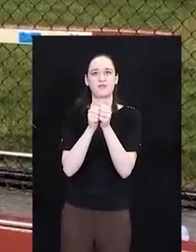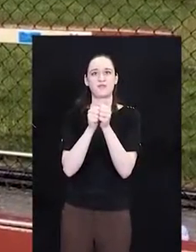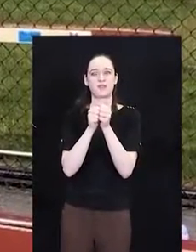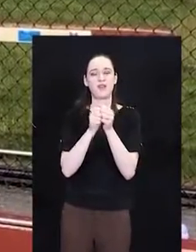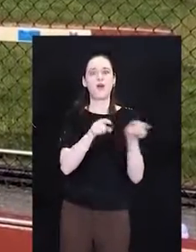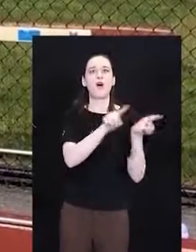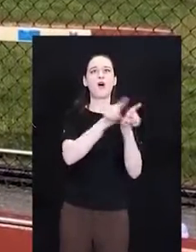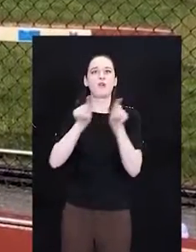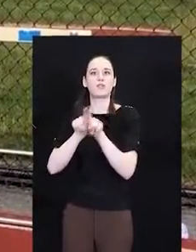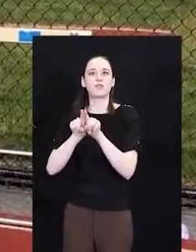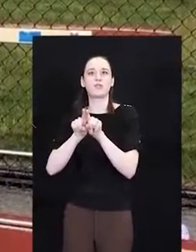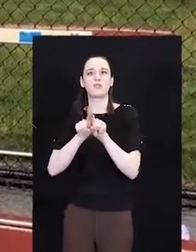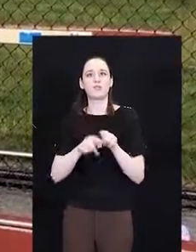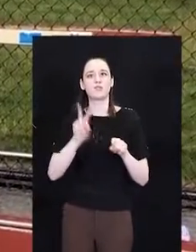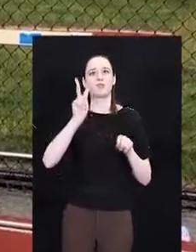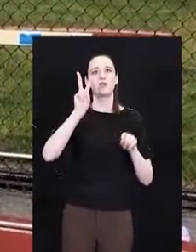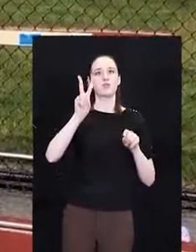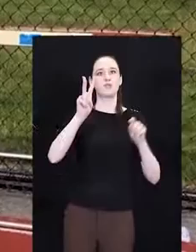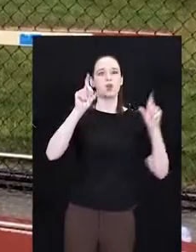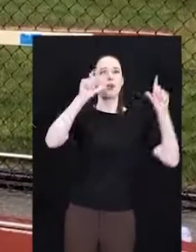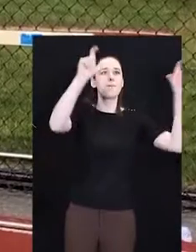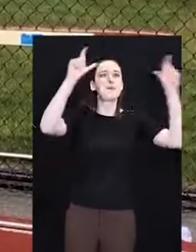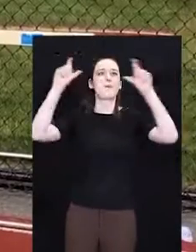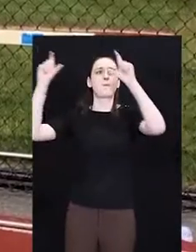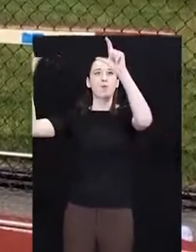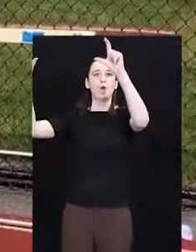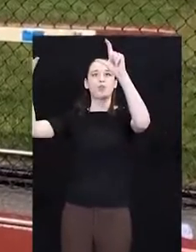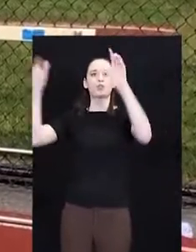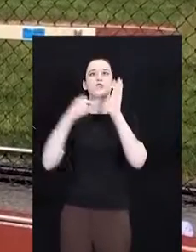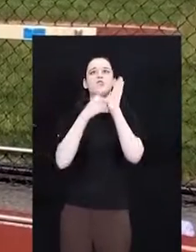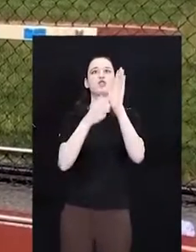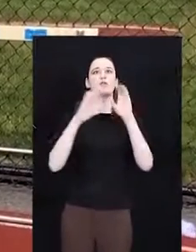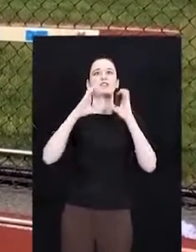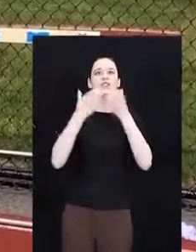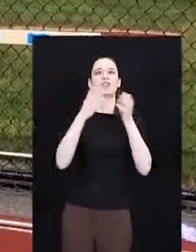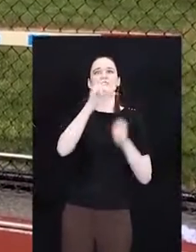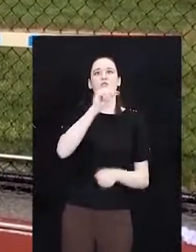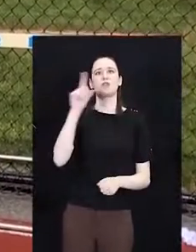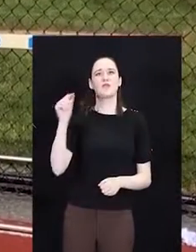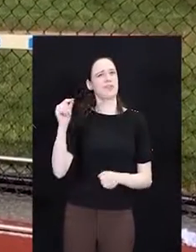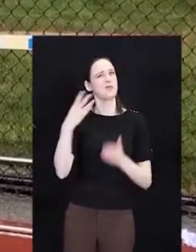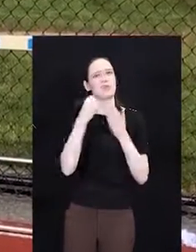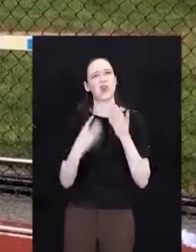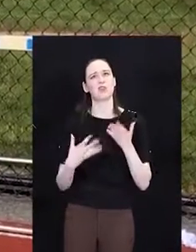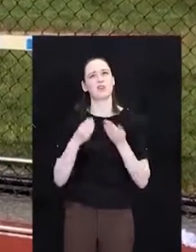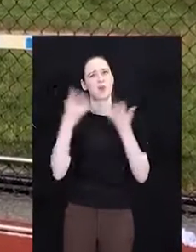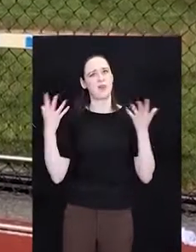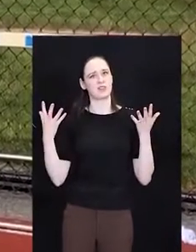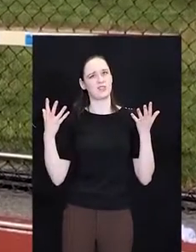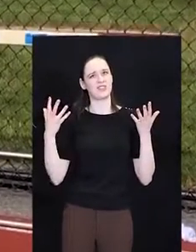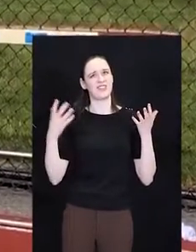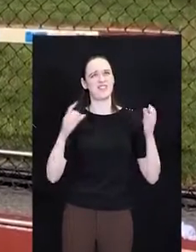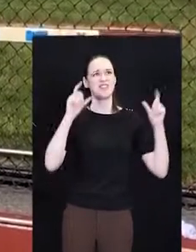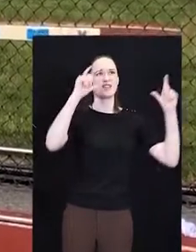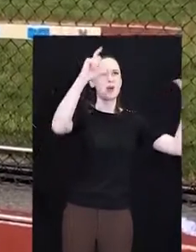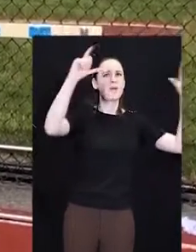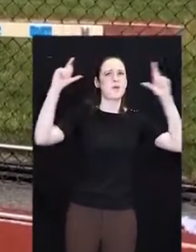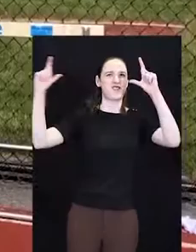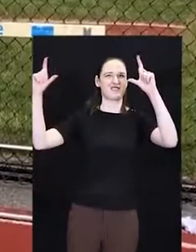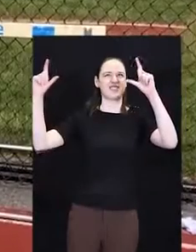In addition to the pergola, our class has rented 2 electronic billboards prominently displaying the class of 2020 students who have lost so